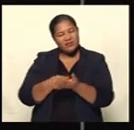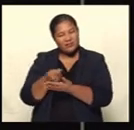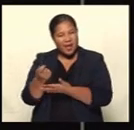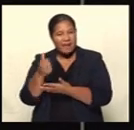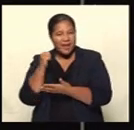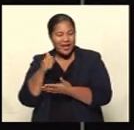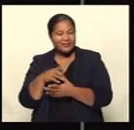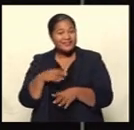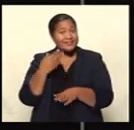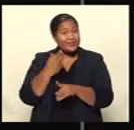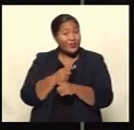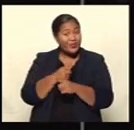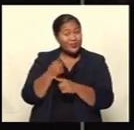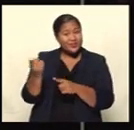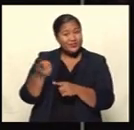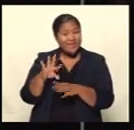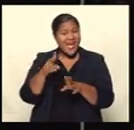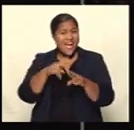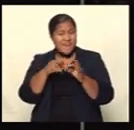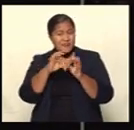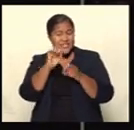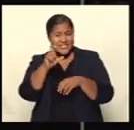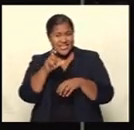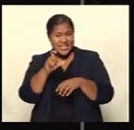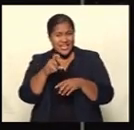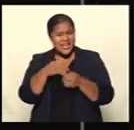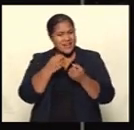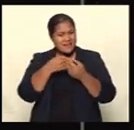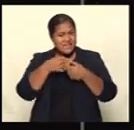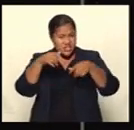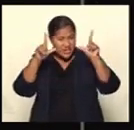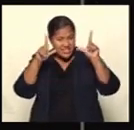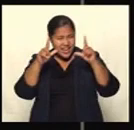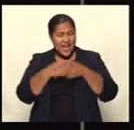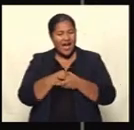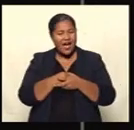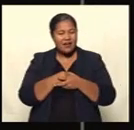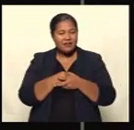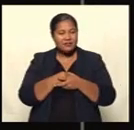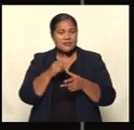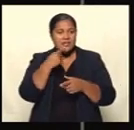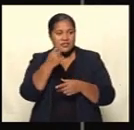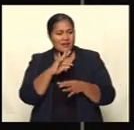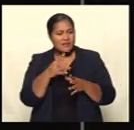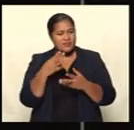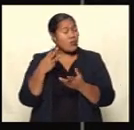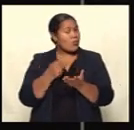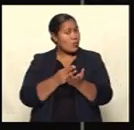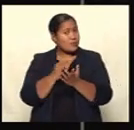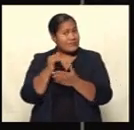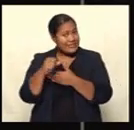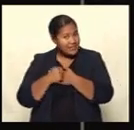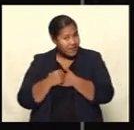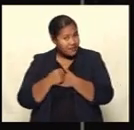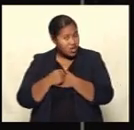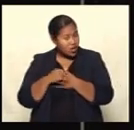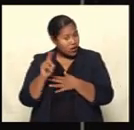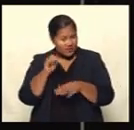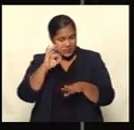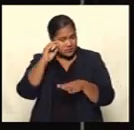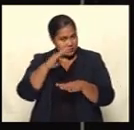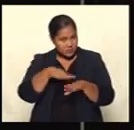to FBC News, Deputy Vice-Chancellor Education, Professor Chito Vanualailai, says the welfare of students remains on their